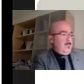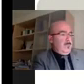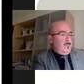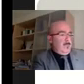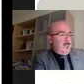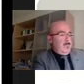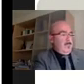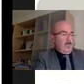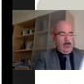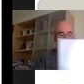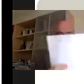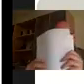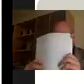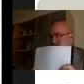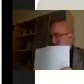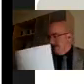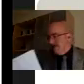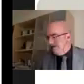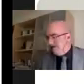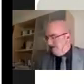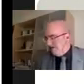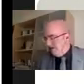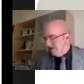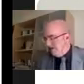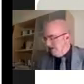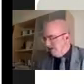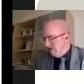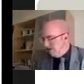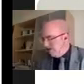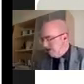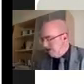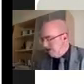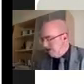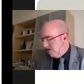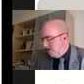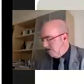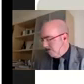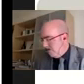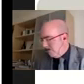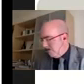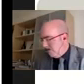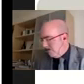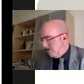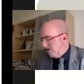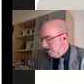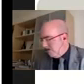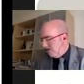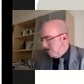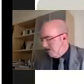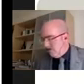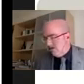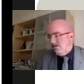the other speakers for this very, I would say, deep and rich discussion. I would now open the floor